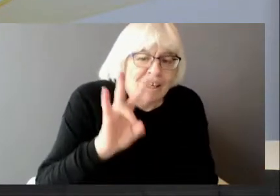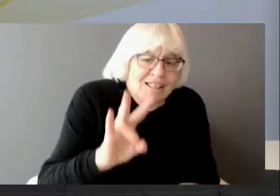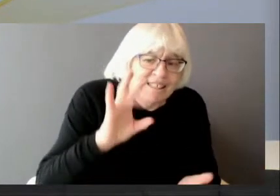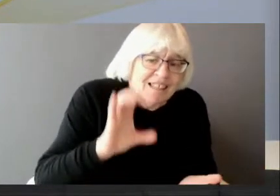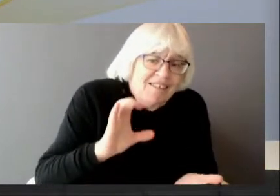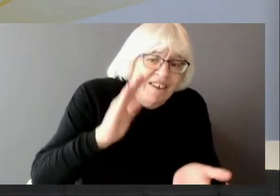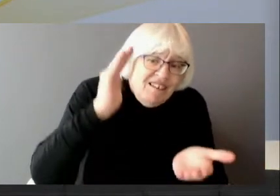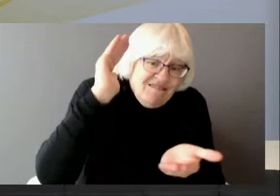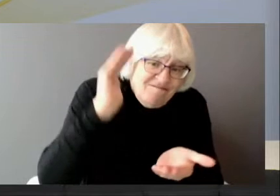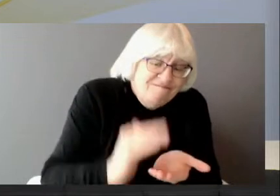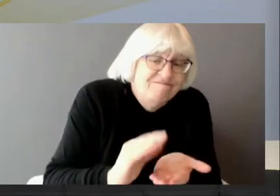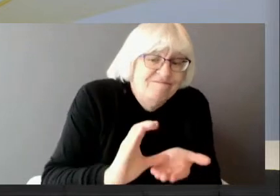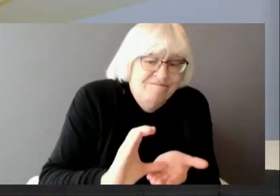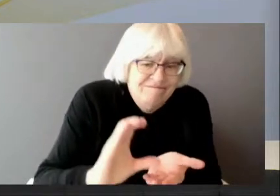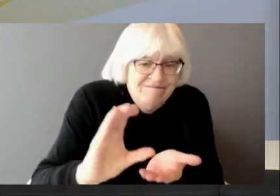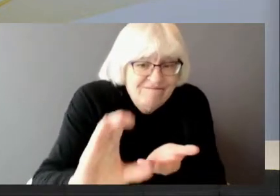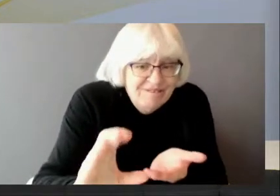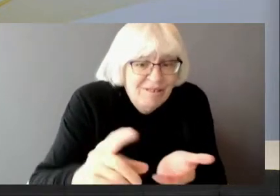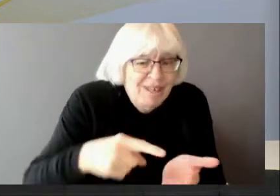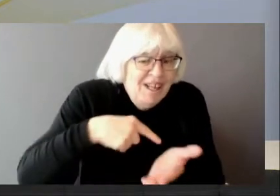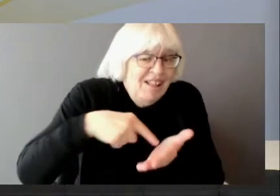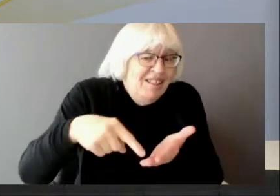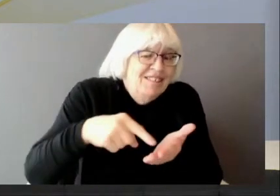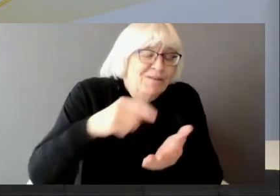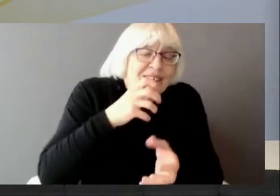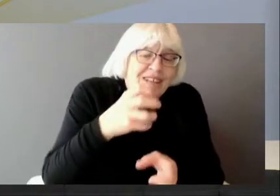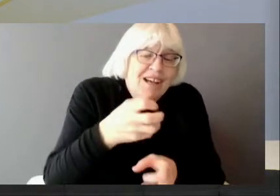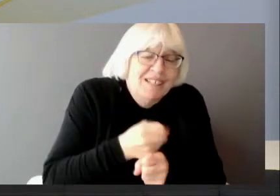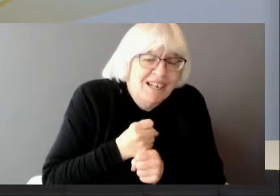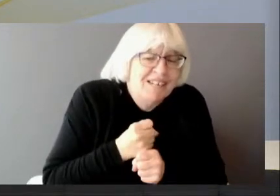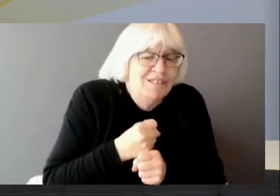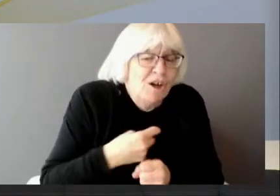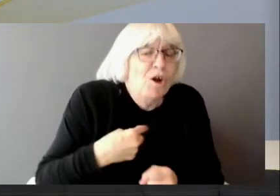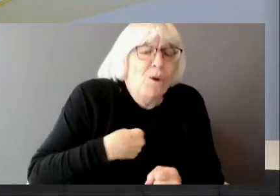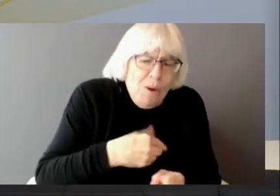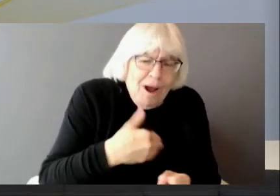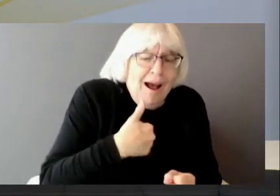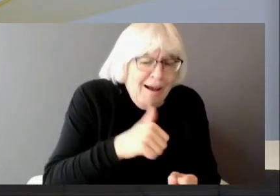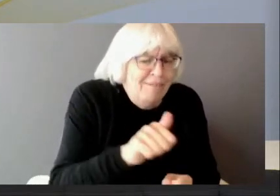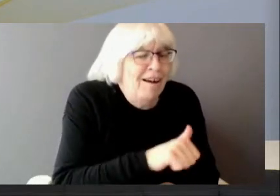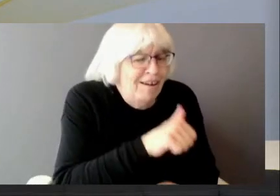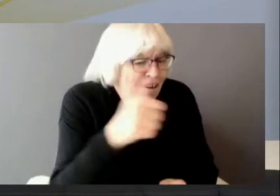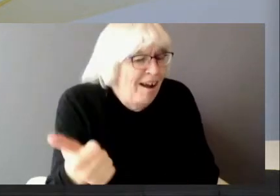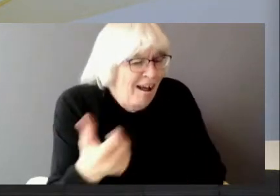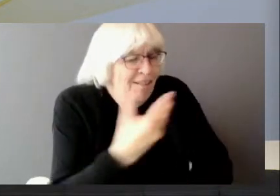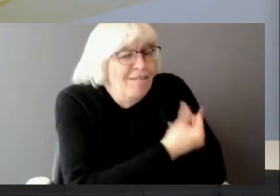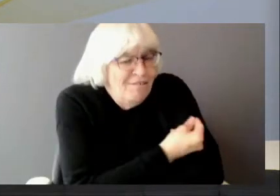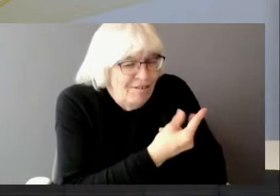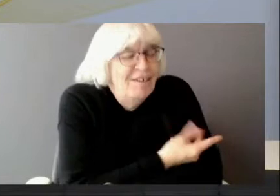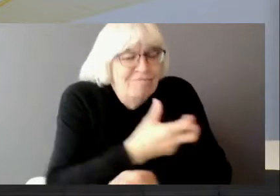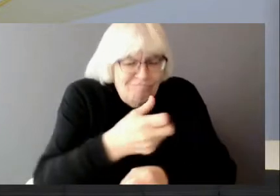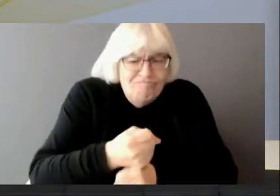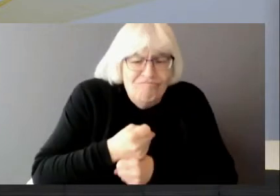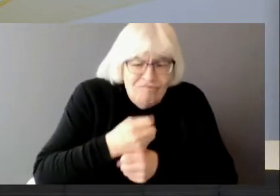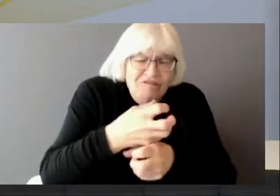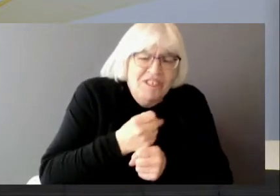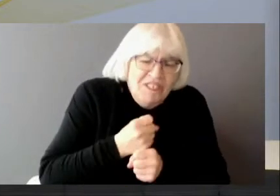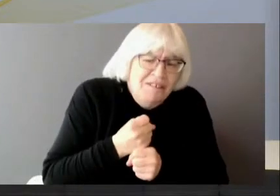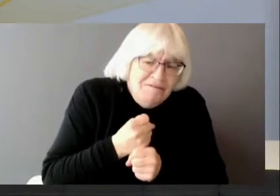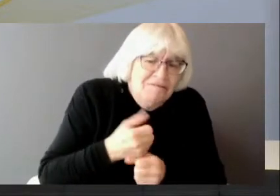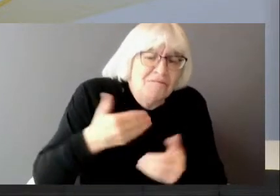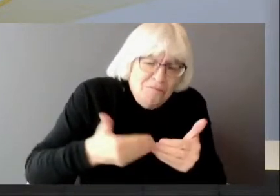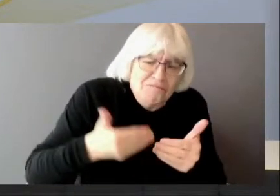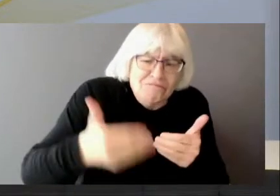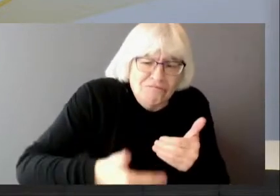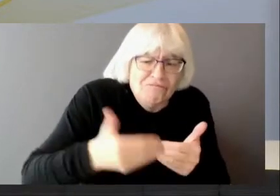week, we know we still have other vaccine coming, and we will anticipate more vaccine coming. So we will continue to just book the